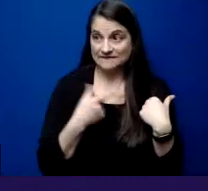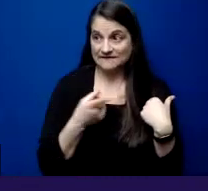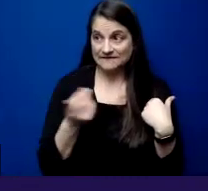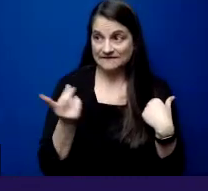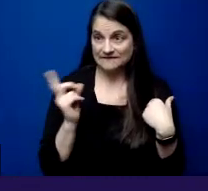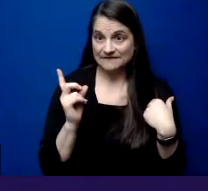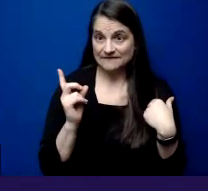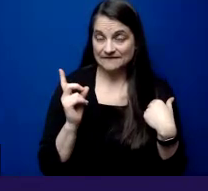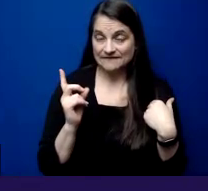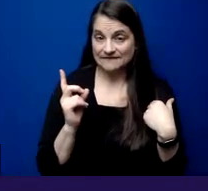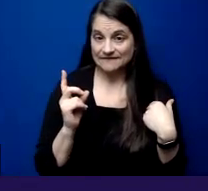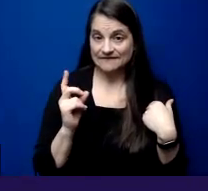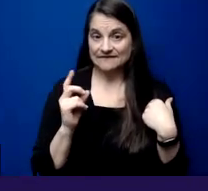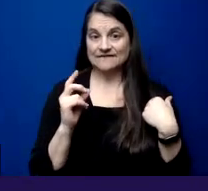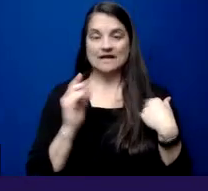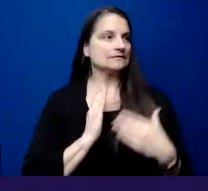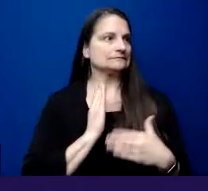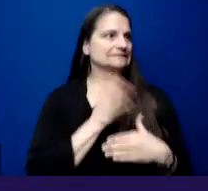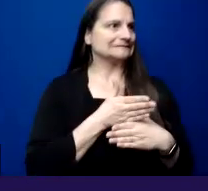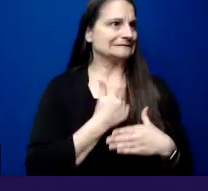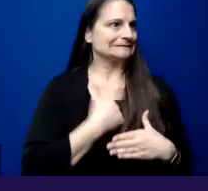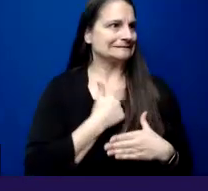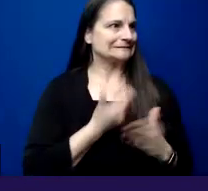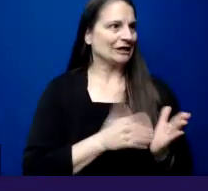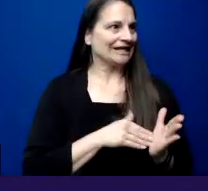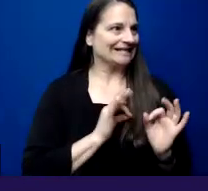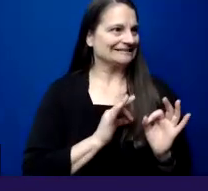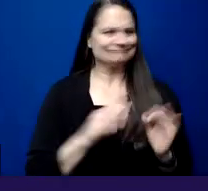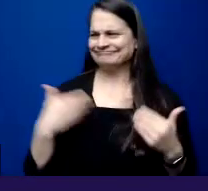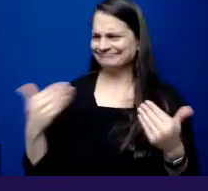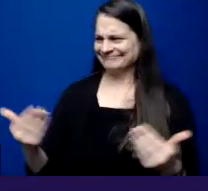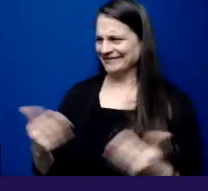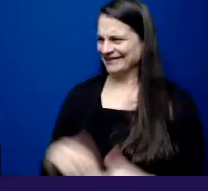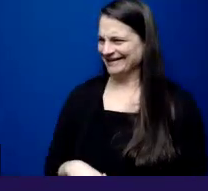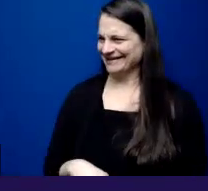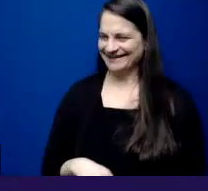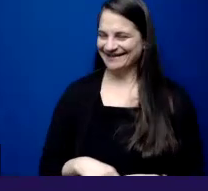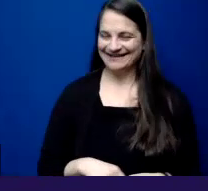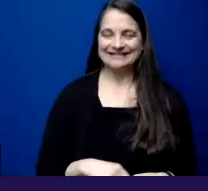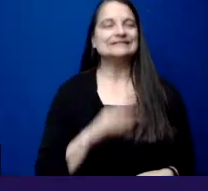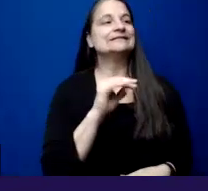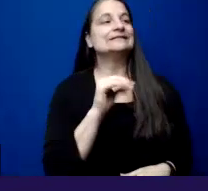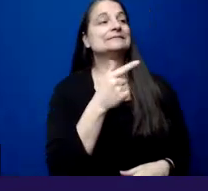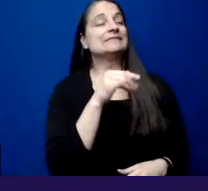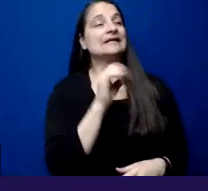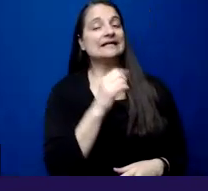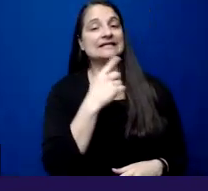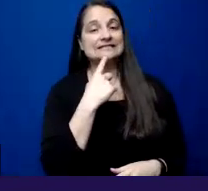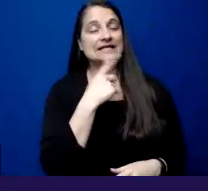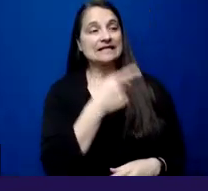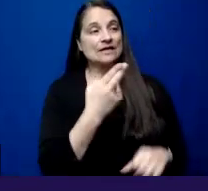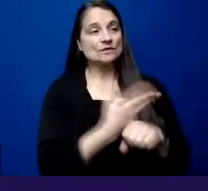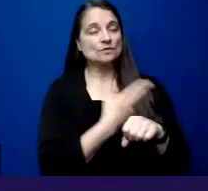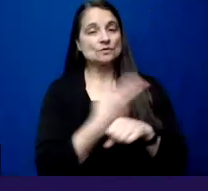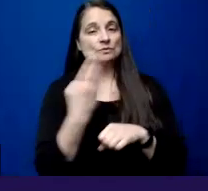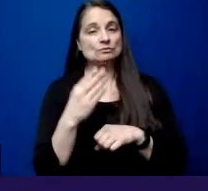Oh, Maggie, sorry, Jana, I'm jumping in again. It's okay. Go ahead. Say Maggie said they use blue card holders